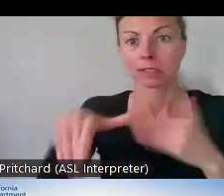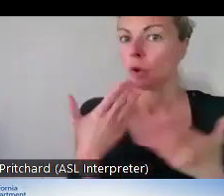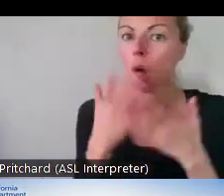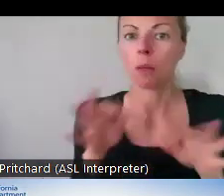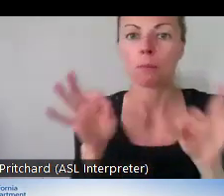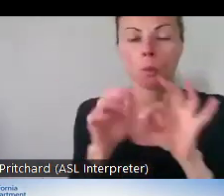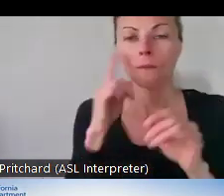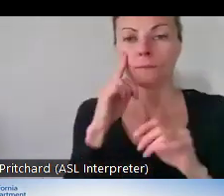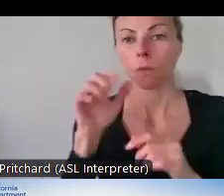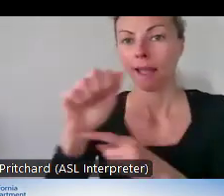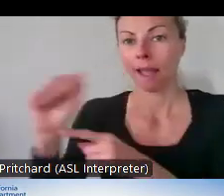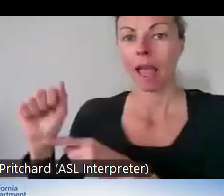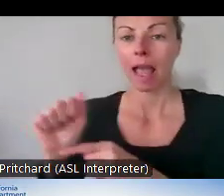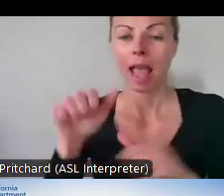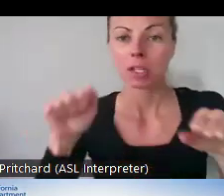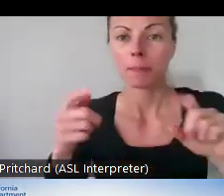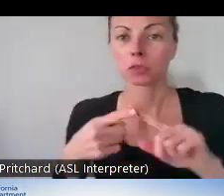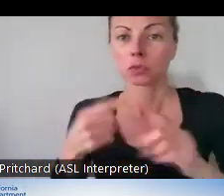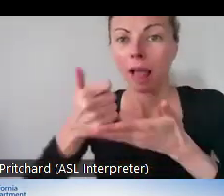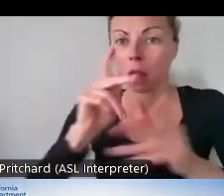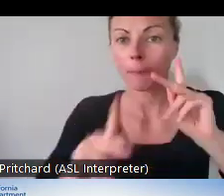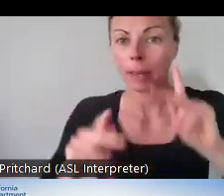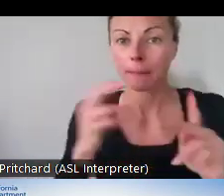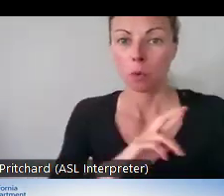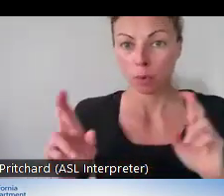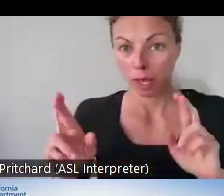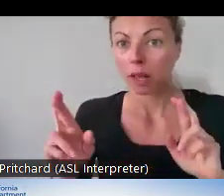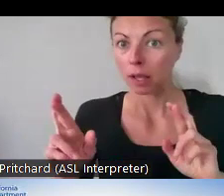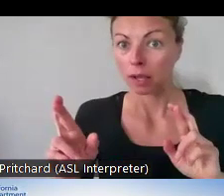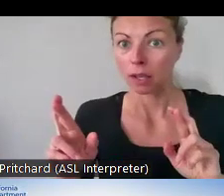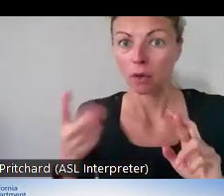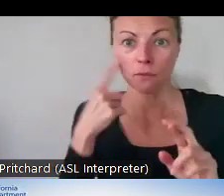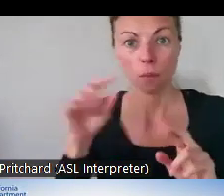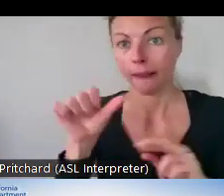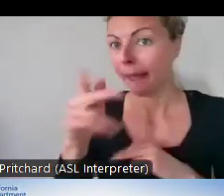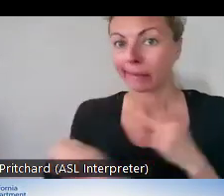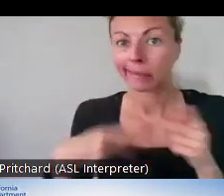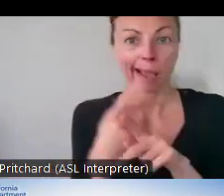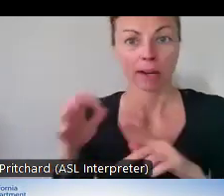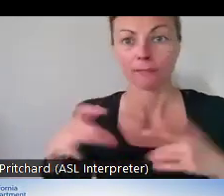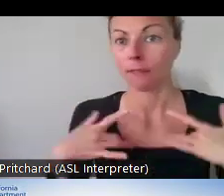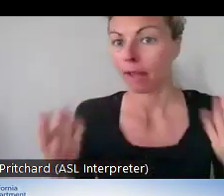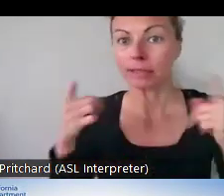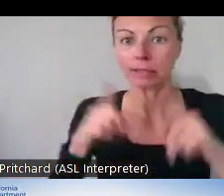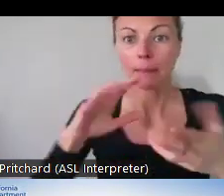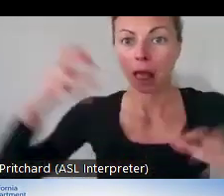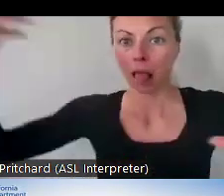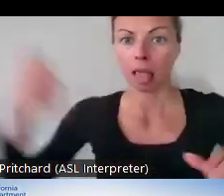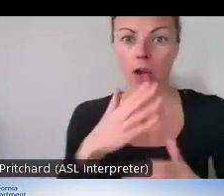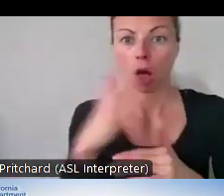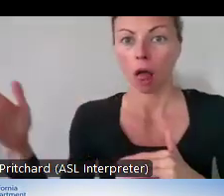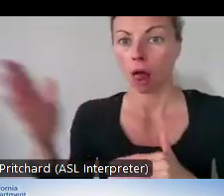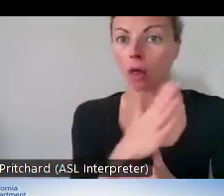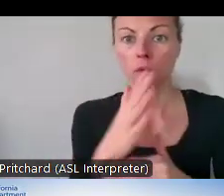in order to be able to help those be prepared for any kind of event that could happen across the state. And living